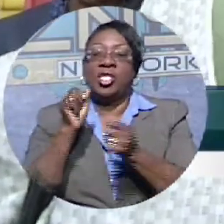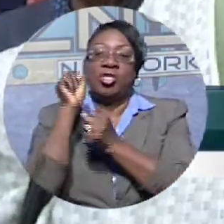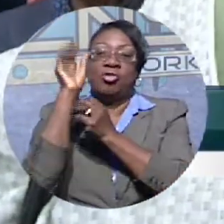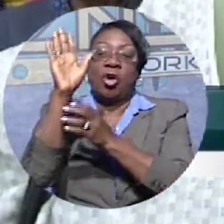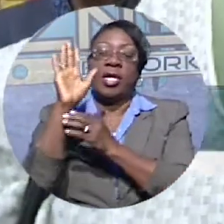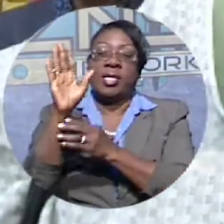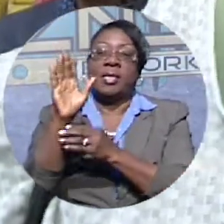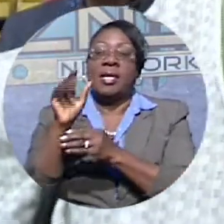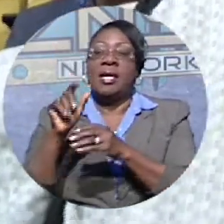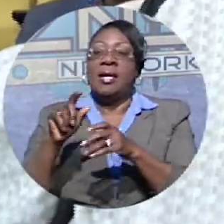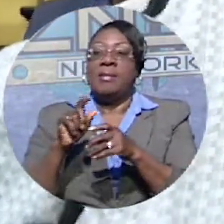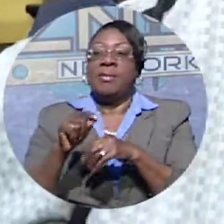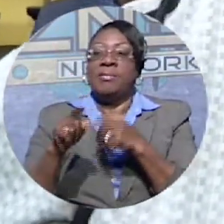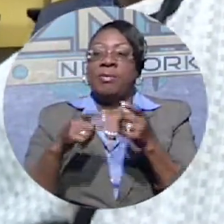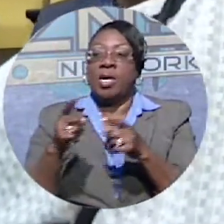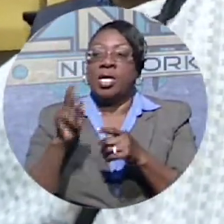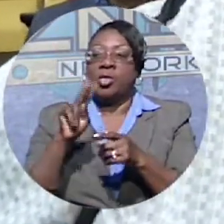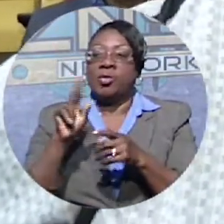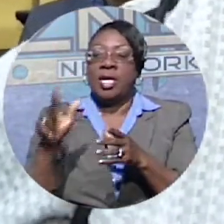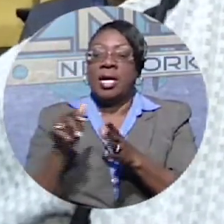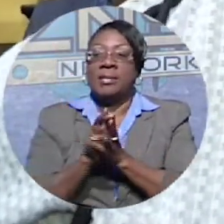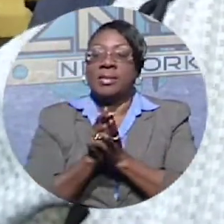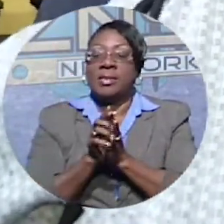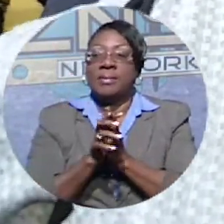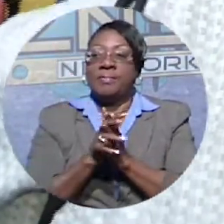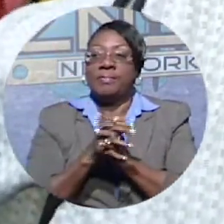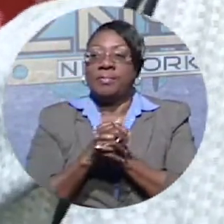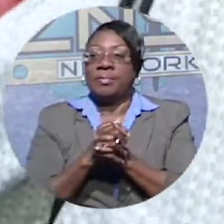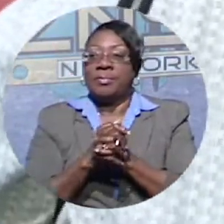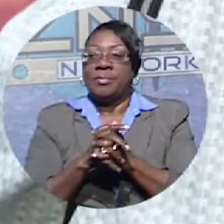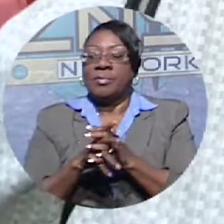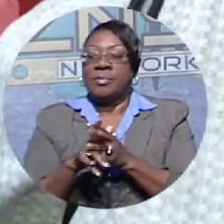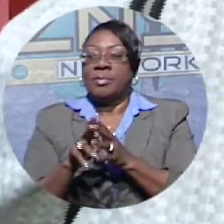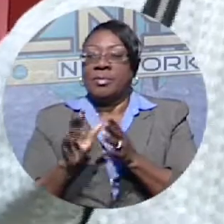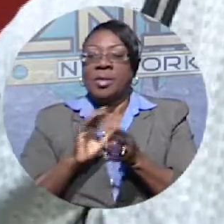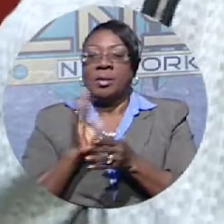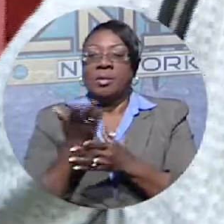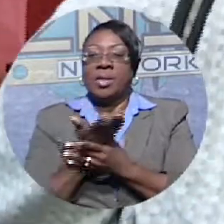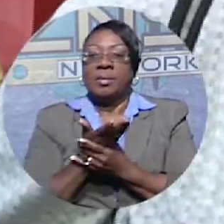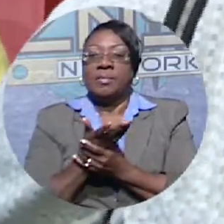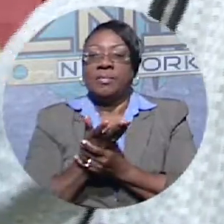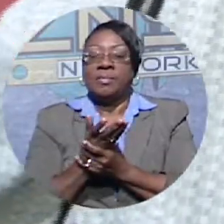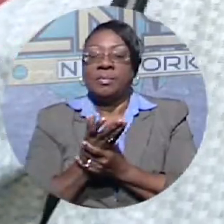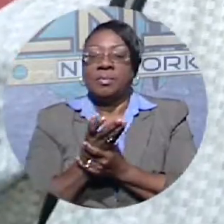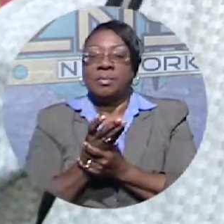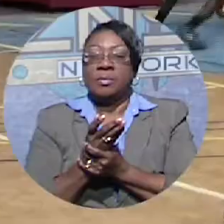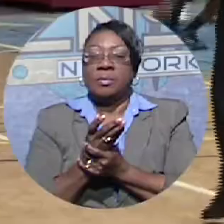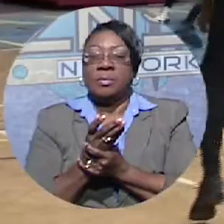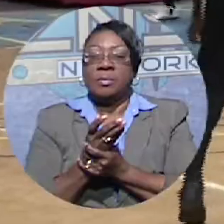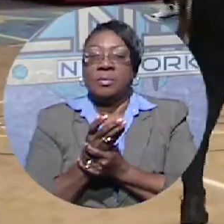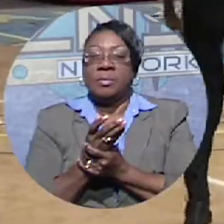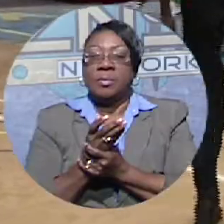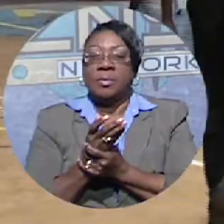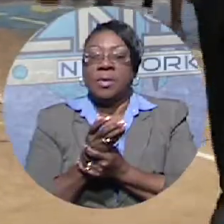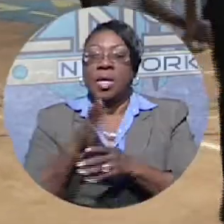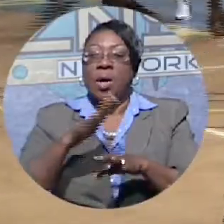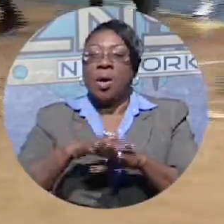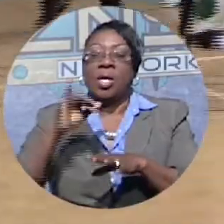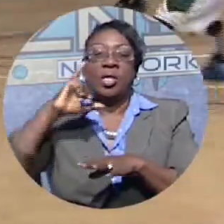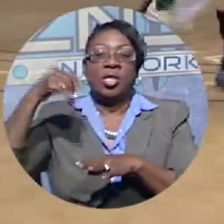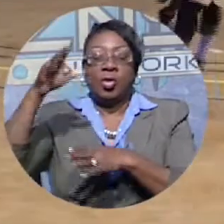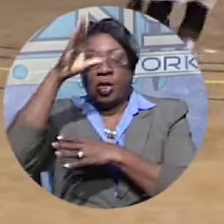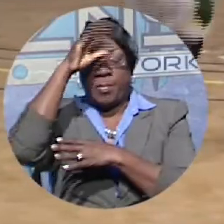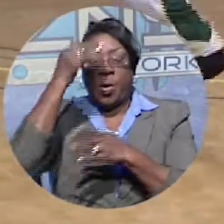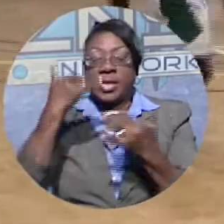and third rebounds. 1 and 2 times, they got a 4th rebound. And loose balls, they just beat us just about all the loose balls tonight. On to the junior